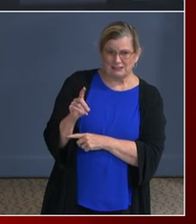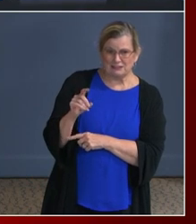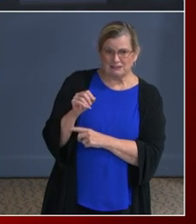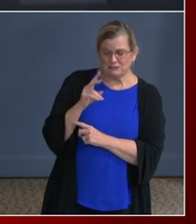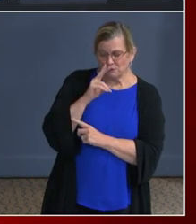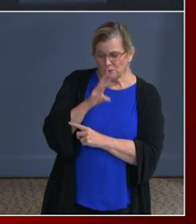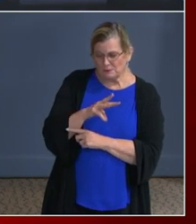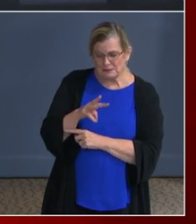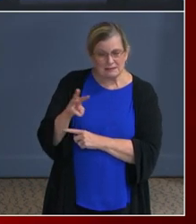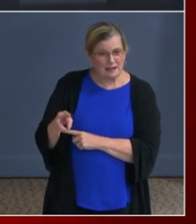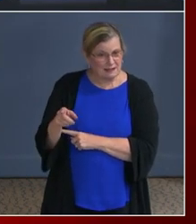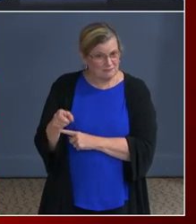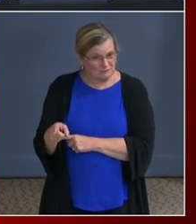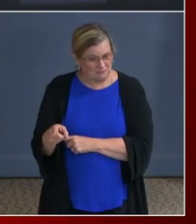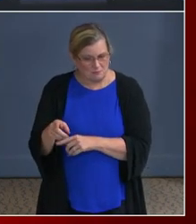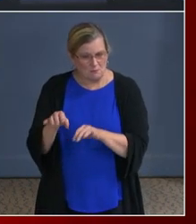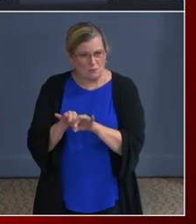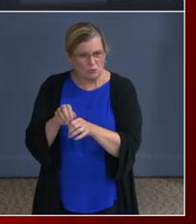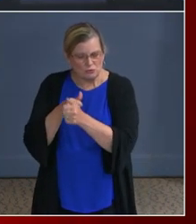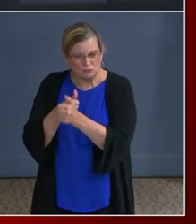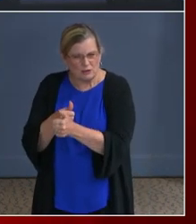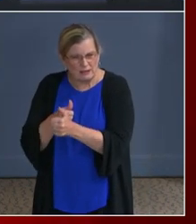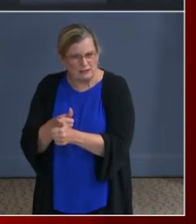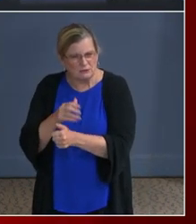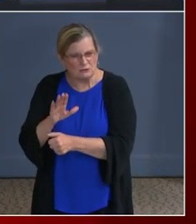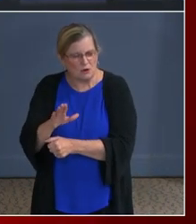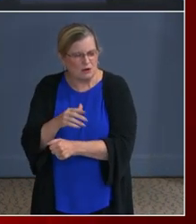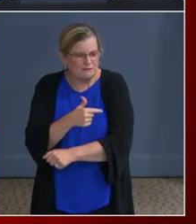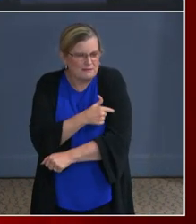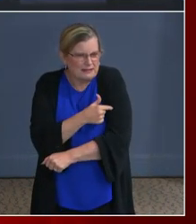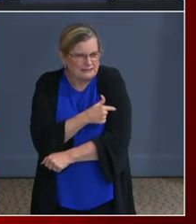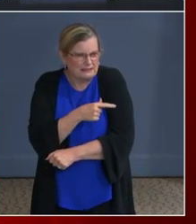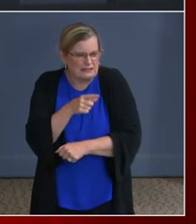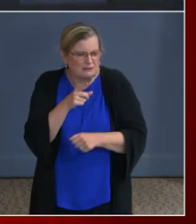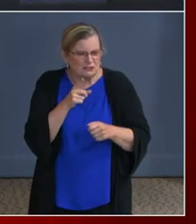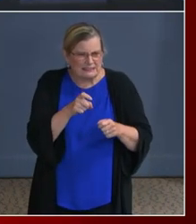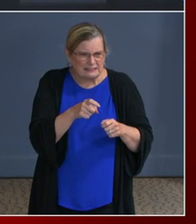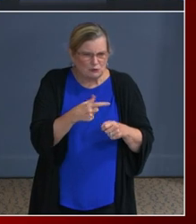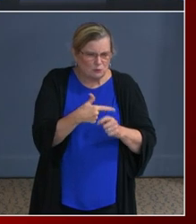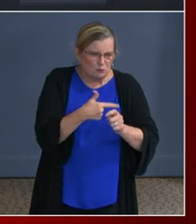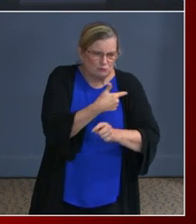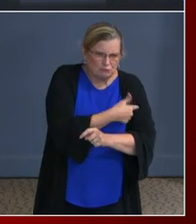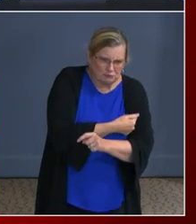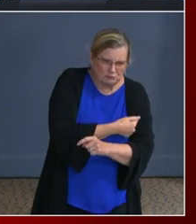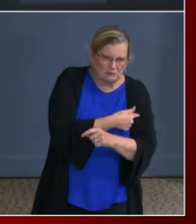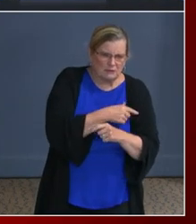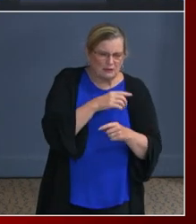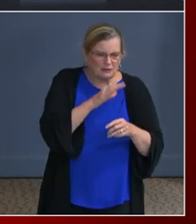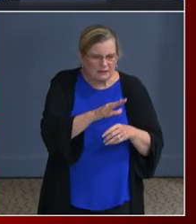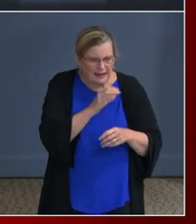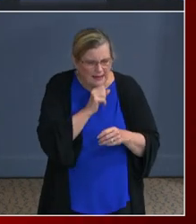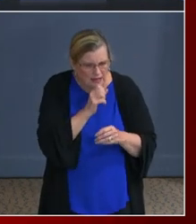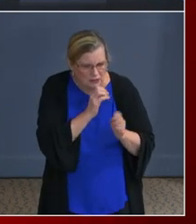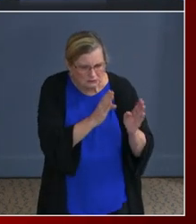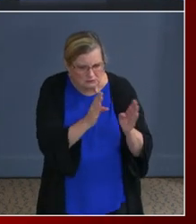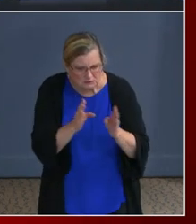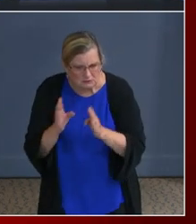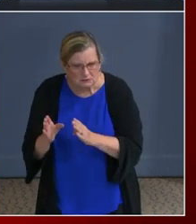what vaccinations are due according to age. So please refer to the